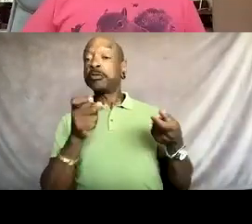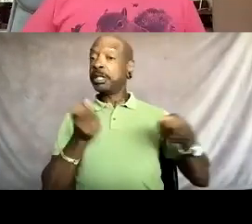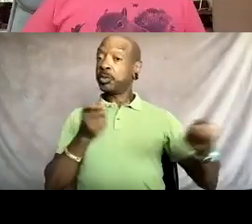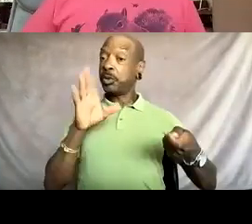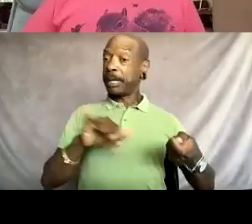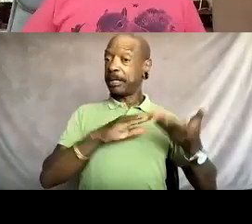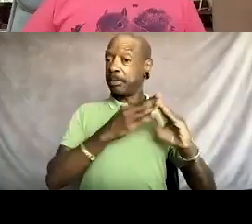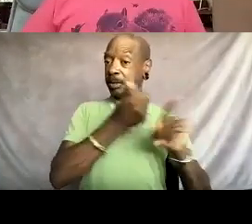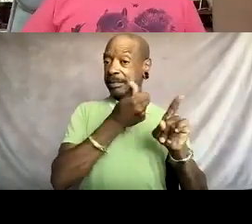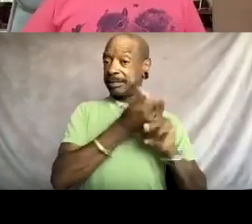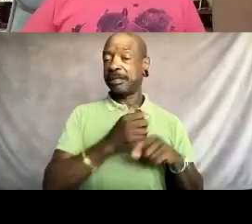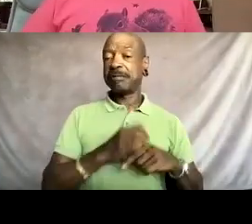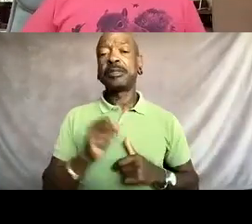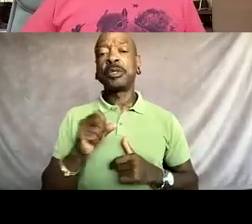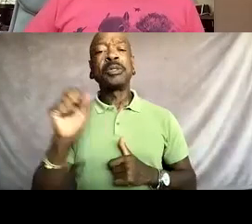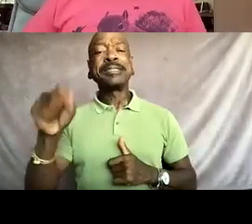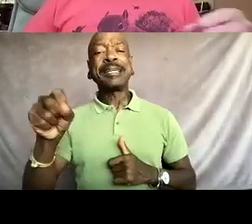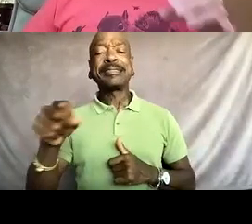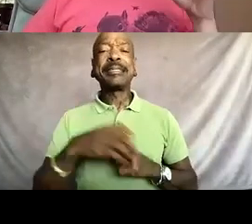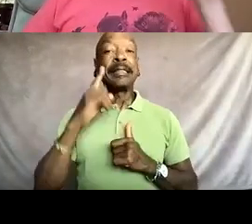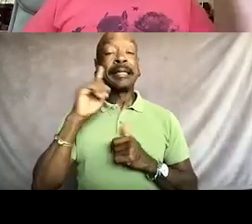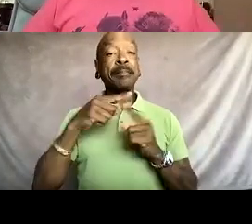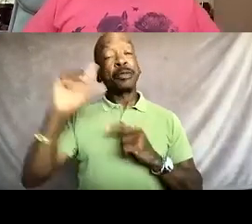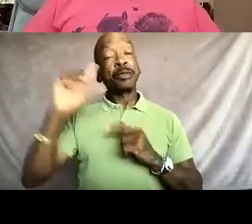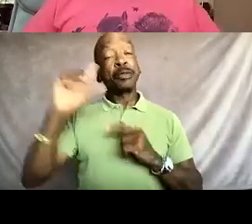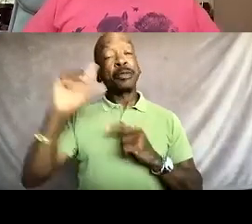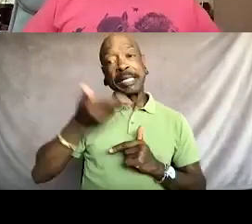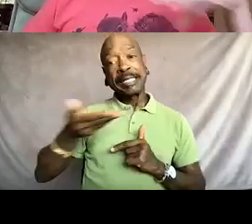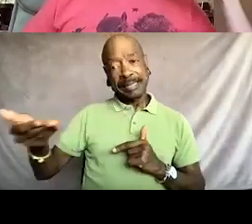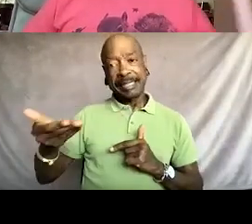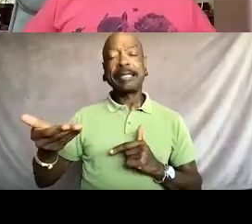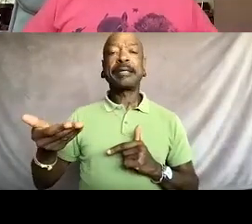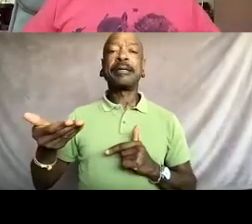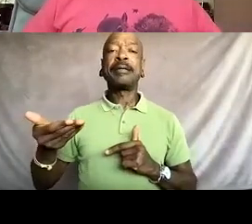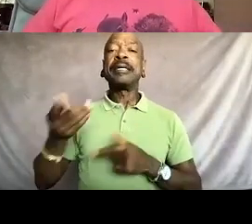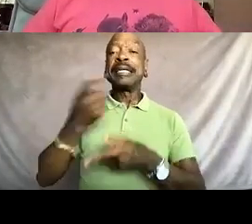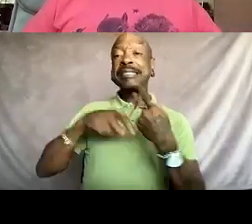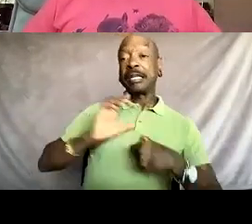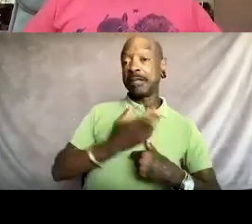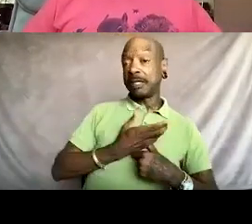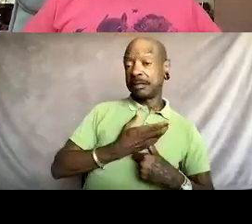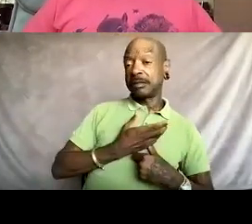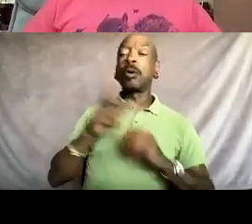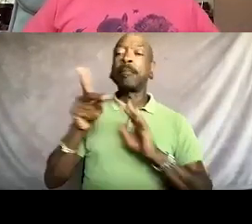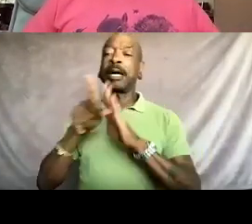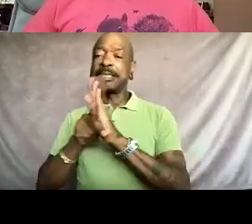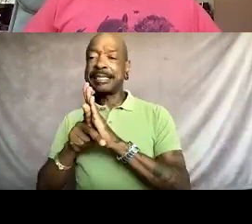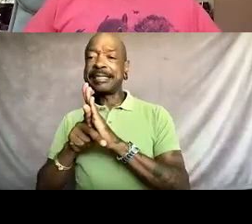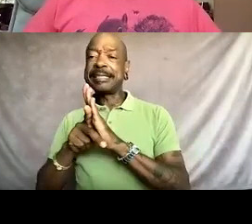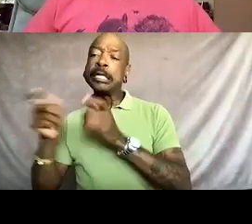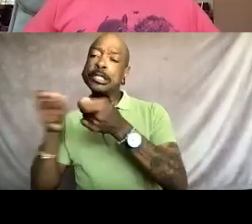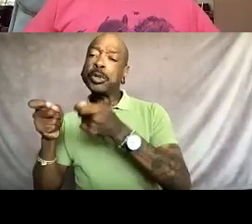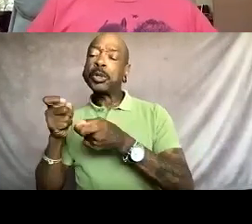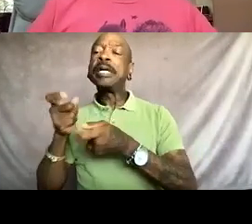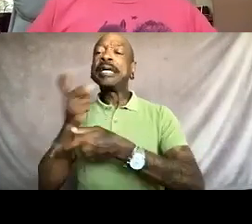And so, yeah, it's tempting to think of the government as this thing other than us, or policies as things other than us, but it really is